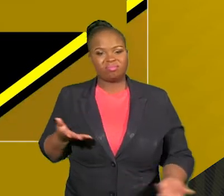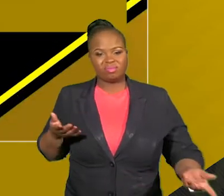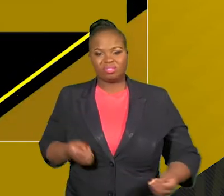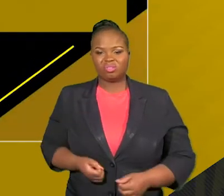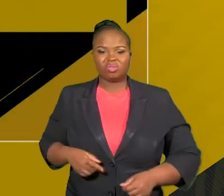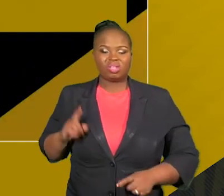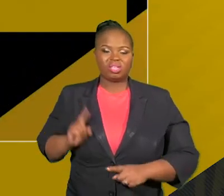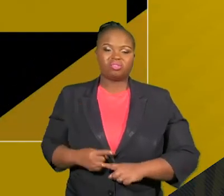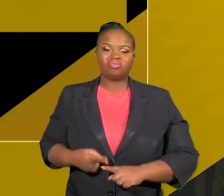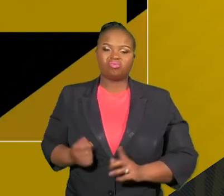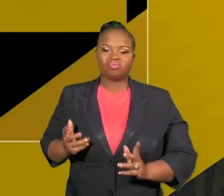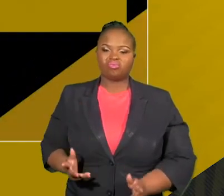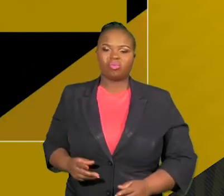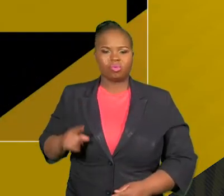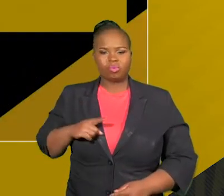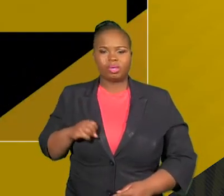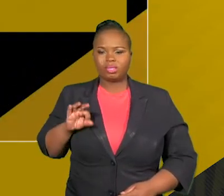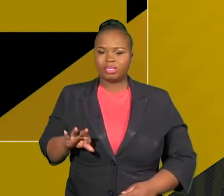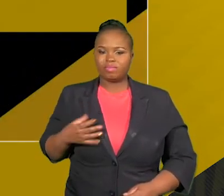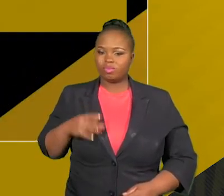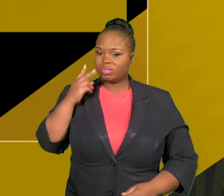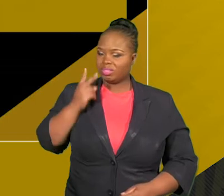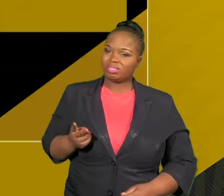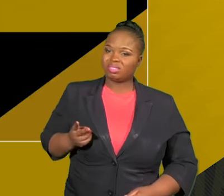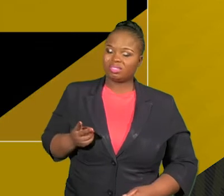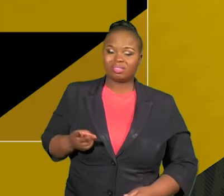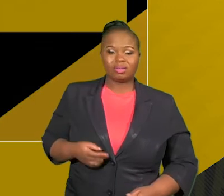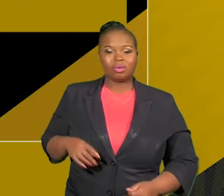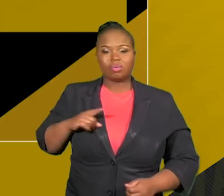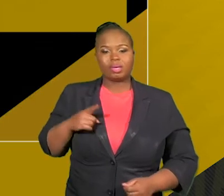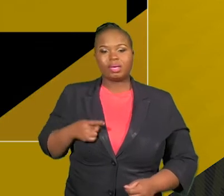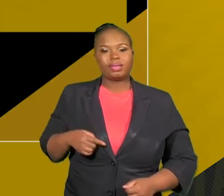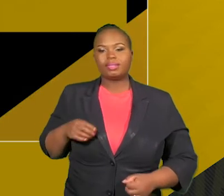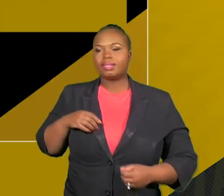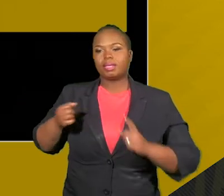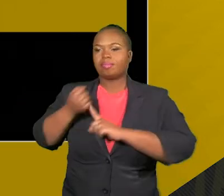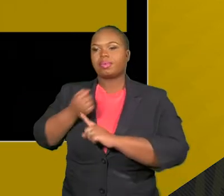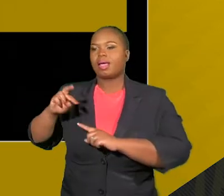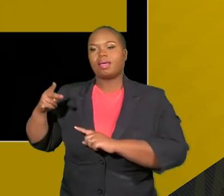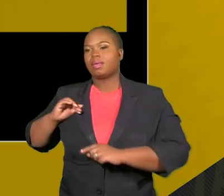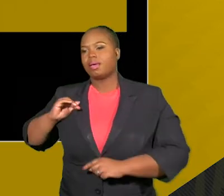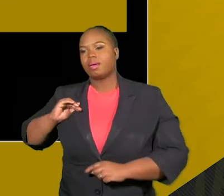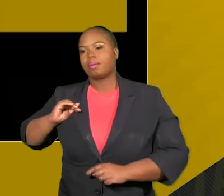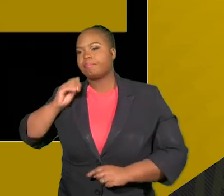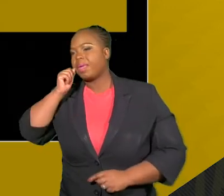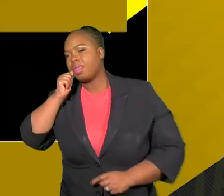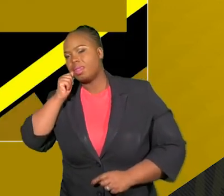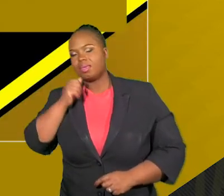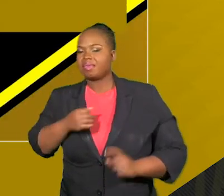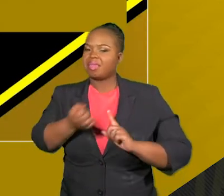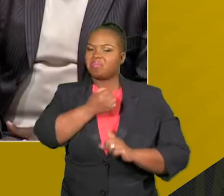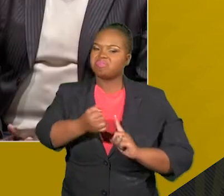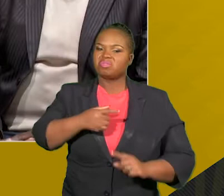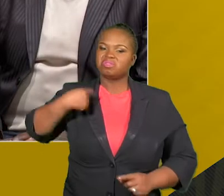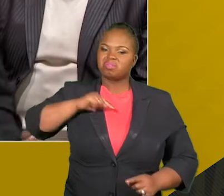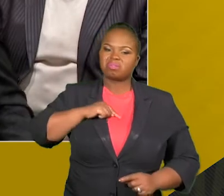beshaya behlolise ngoba uma uthatha ukubheka abashayi abanye abantu besilisa, bashaya thina ngoba mshuthi